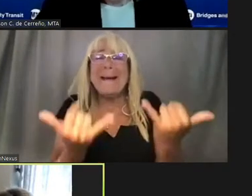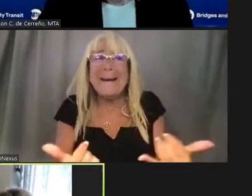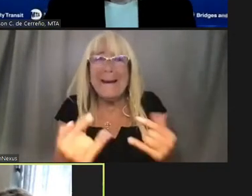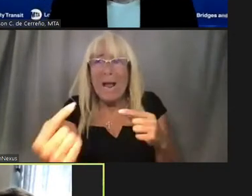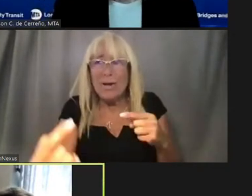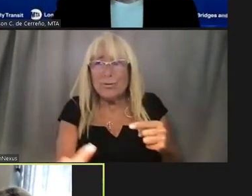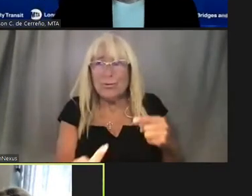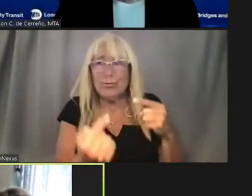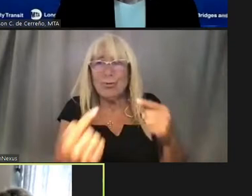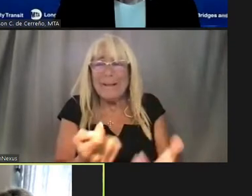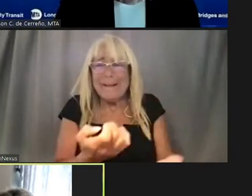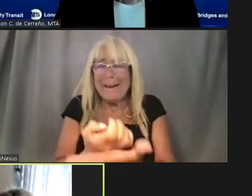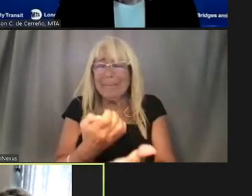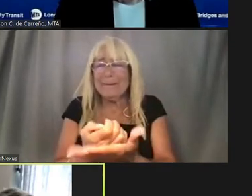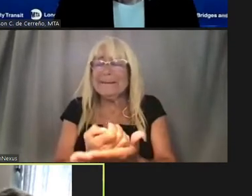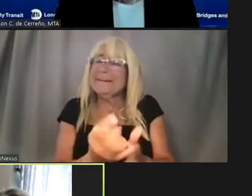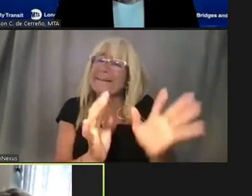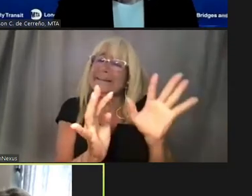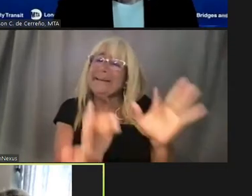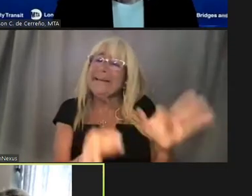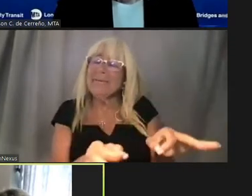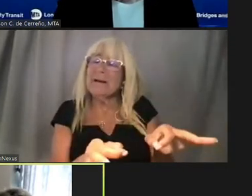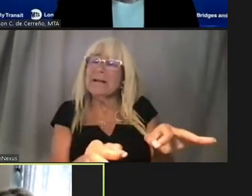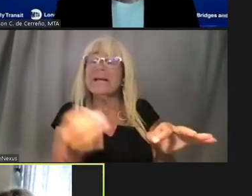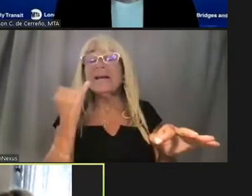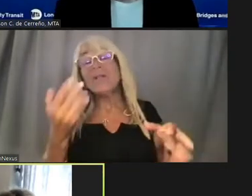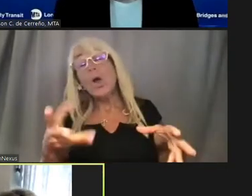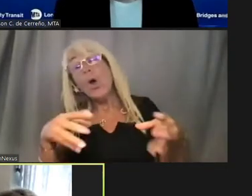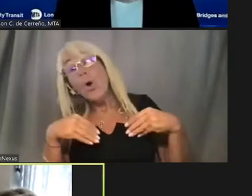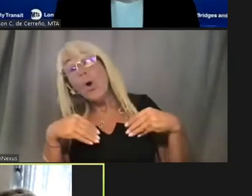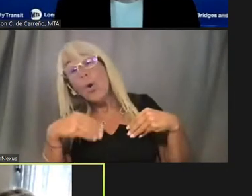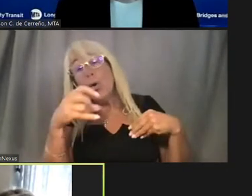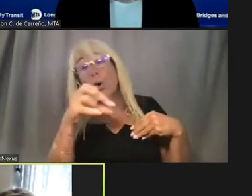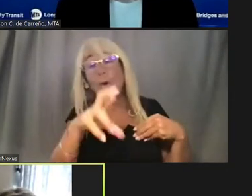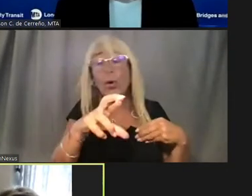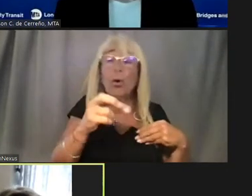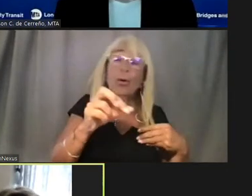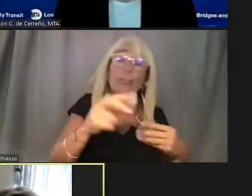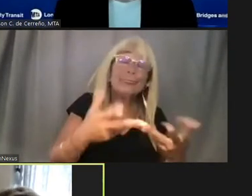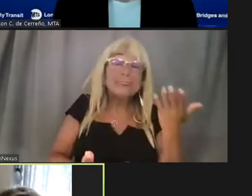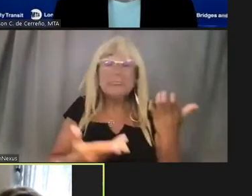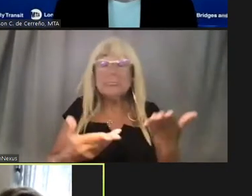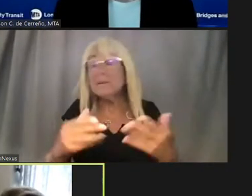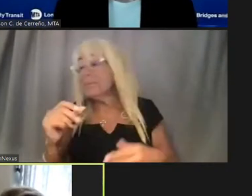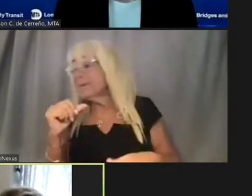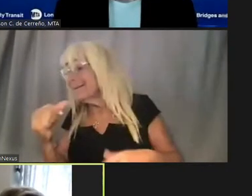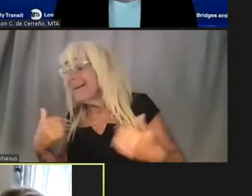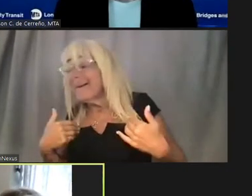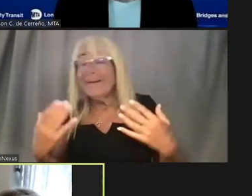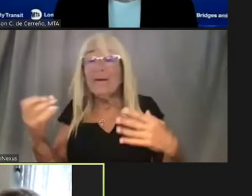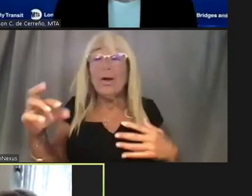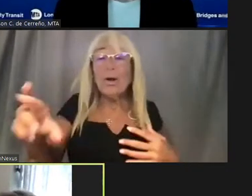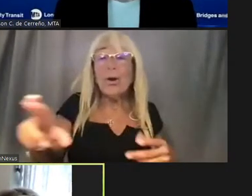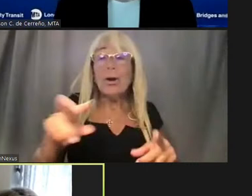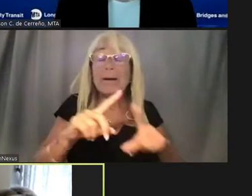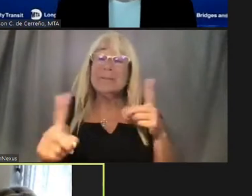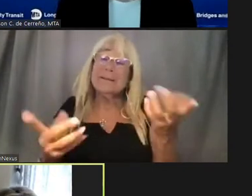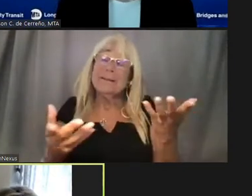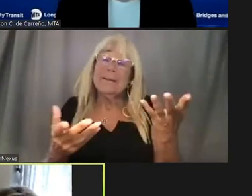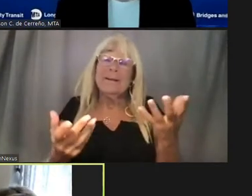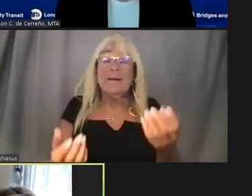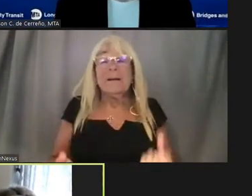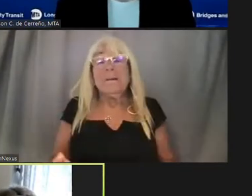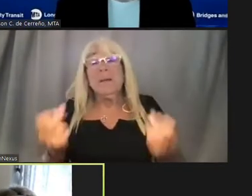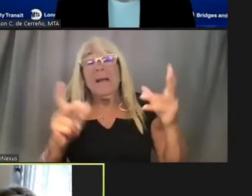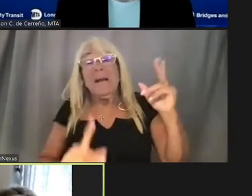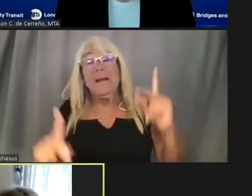as it is is certain whether they own a car or not while it is viewed as harsh by many people in